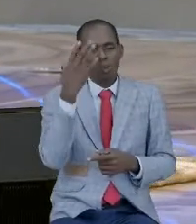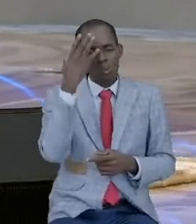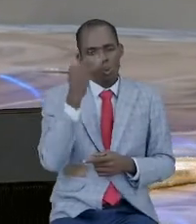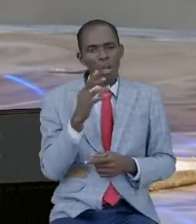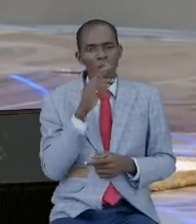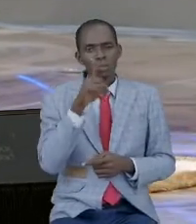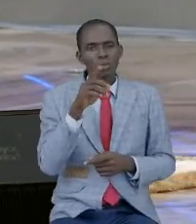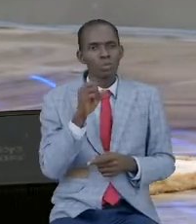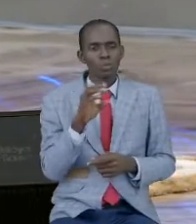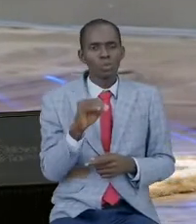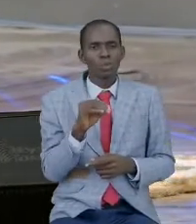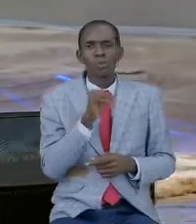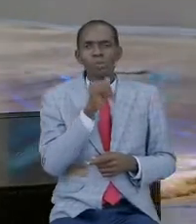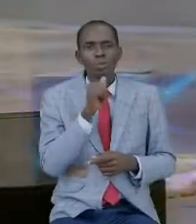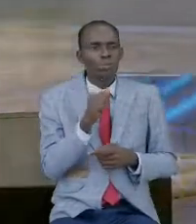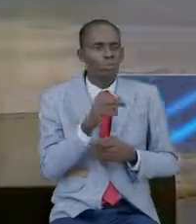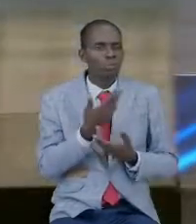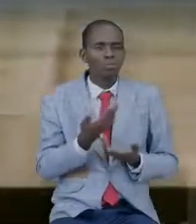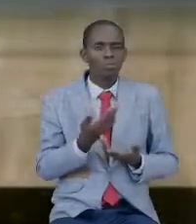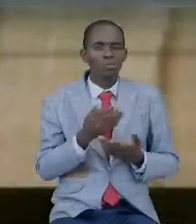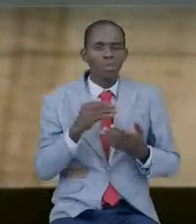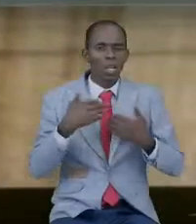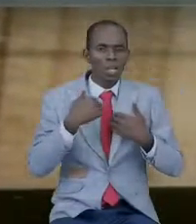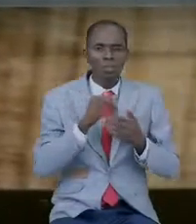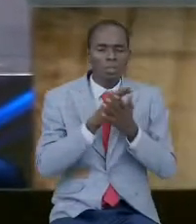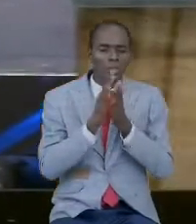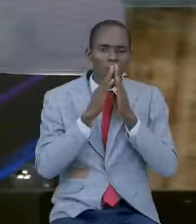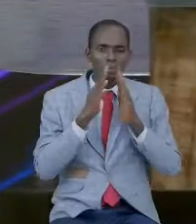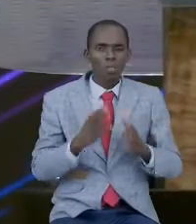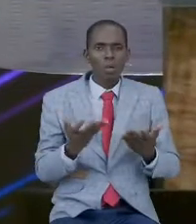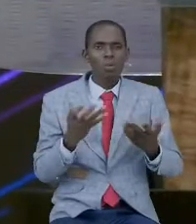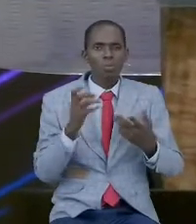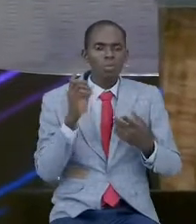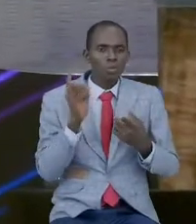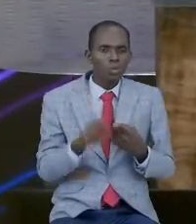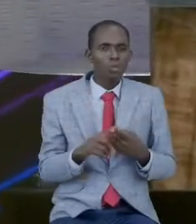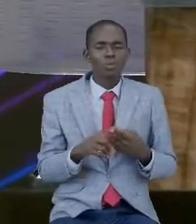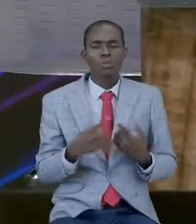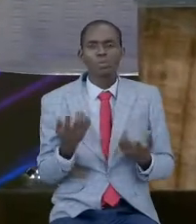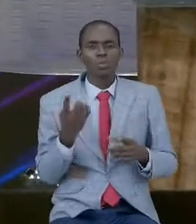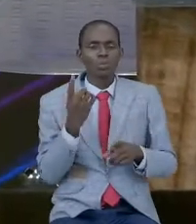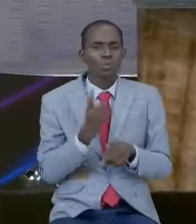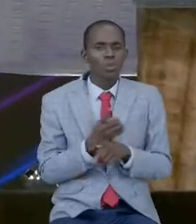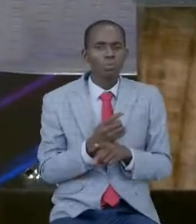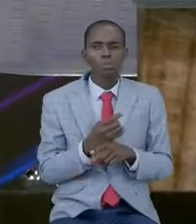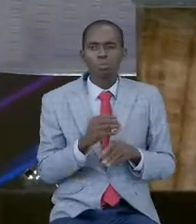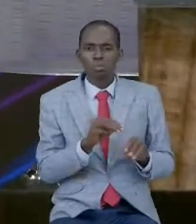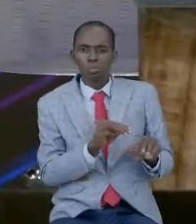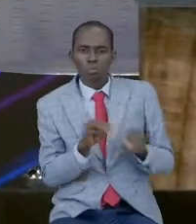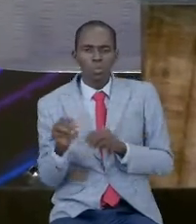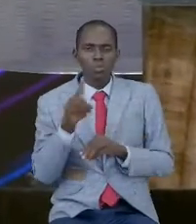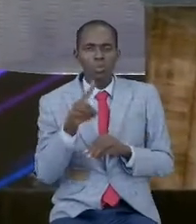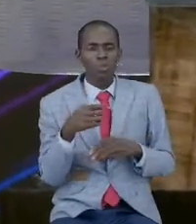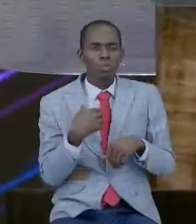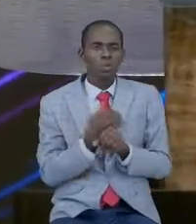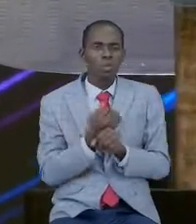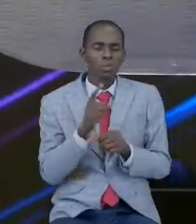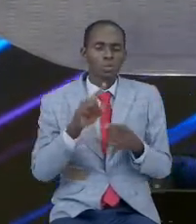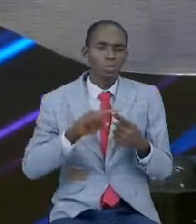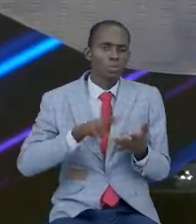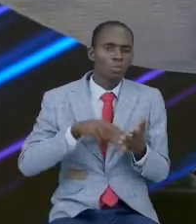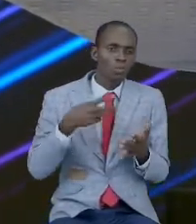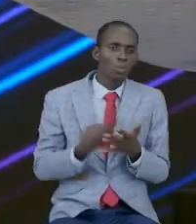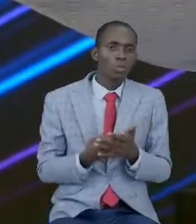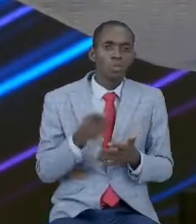you are living in the peace of God, and so they want to jolt you and jerk you and do something. You don't